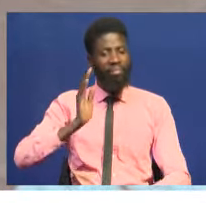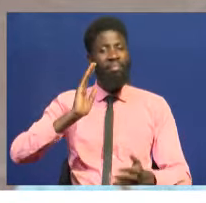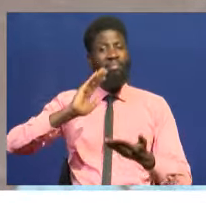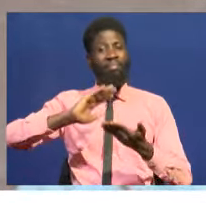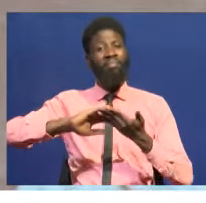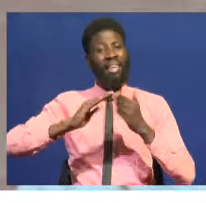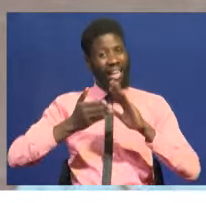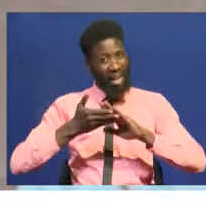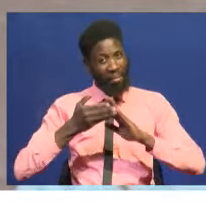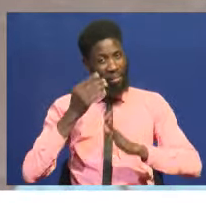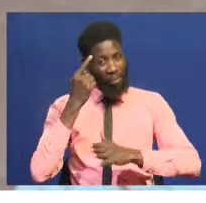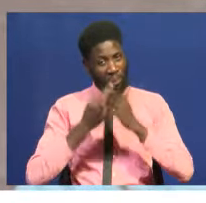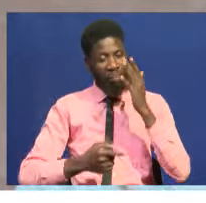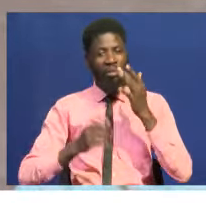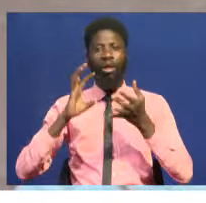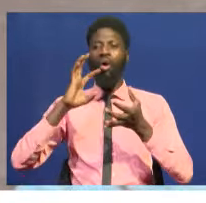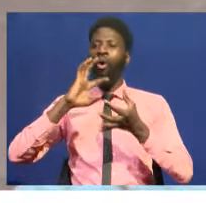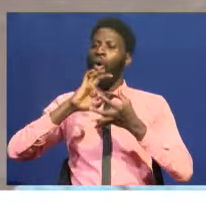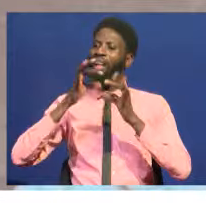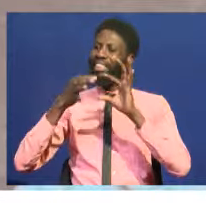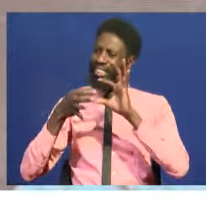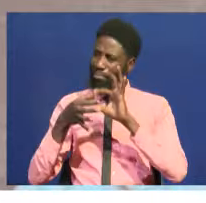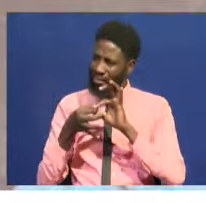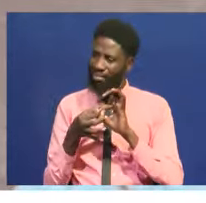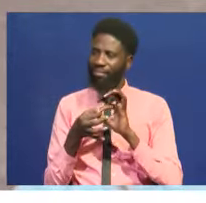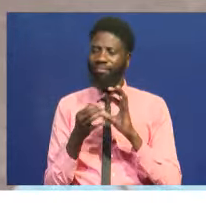the Olympics